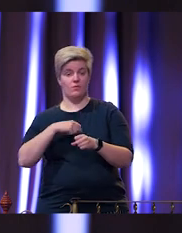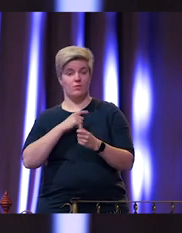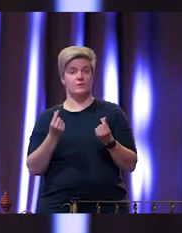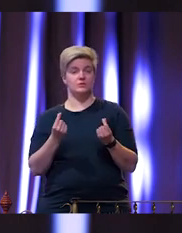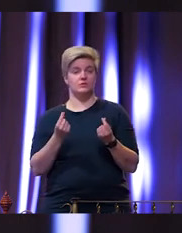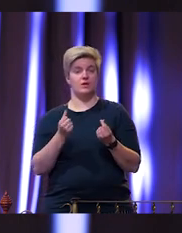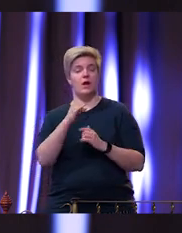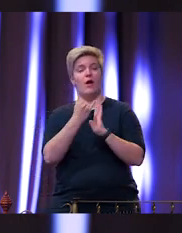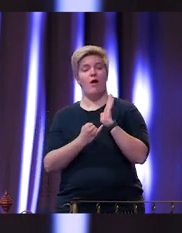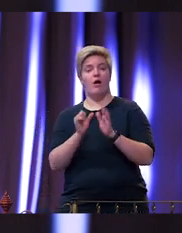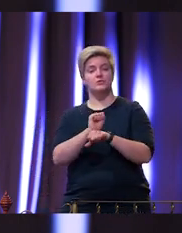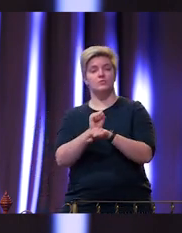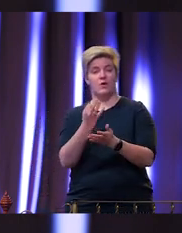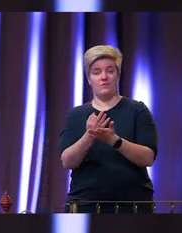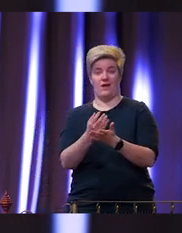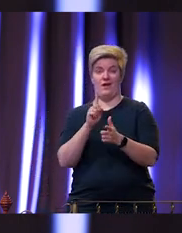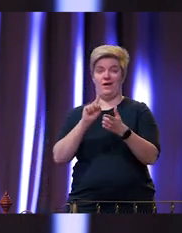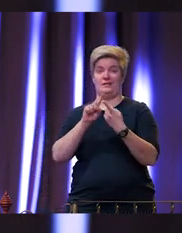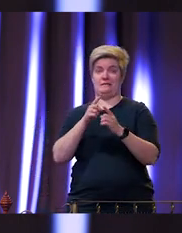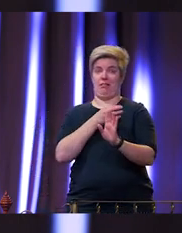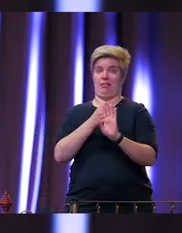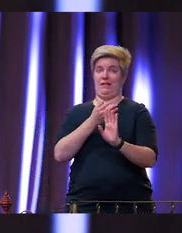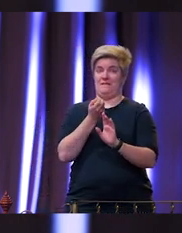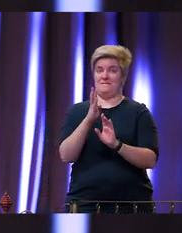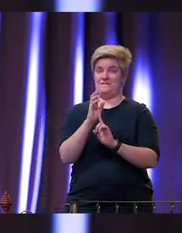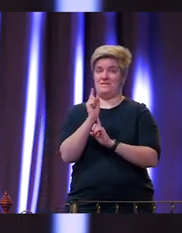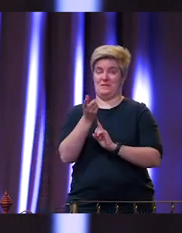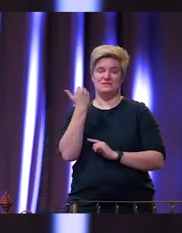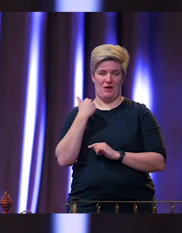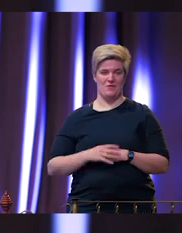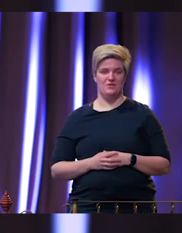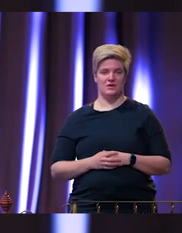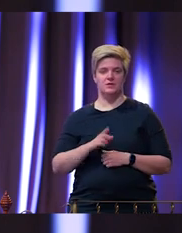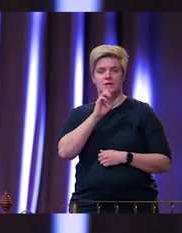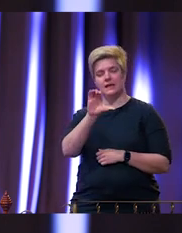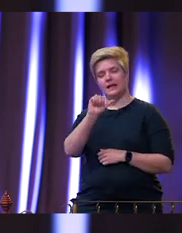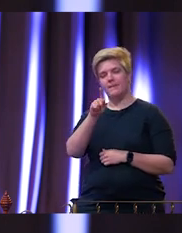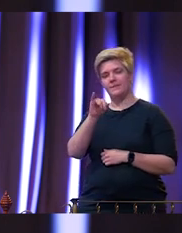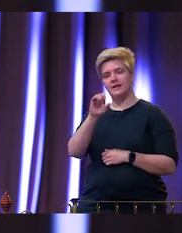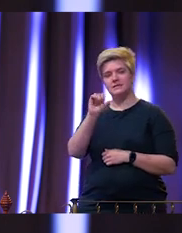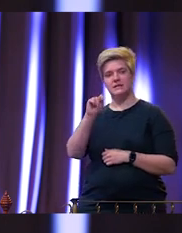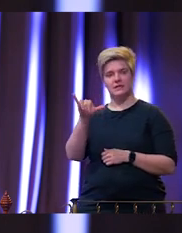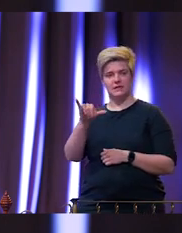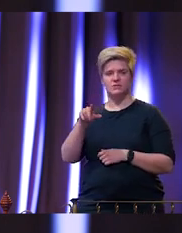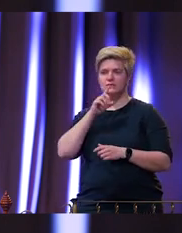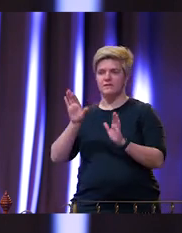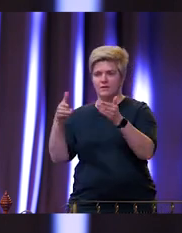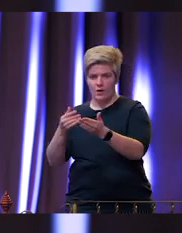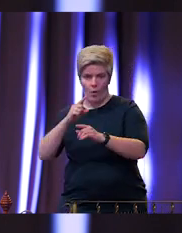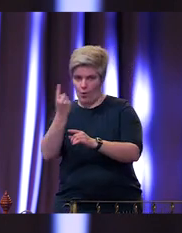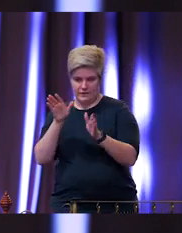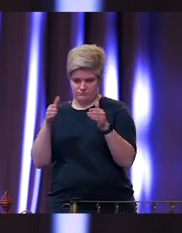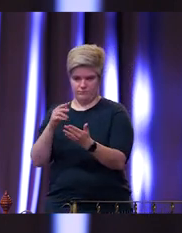Fund up until just a few minutes ago is capacity building grants, so project grants exclusively,